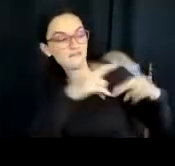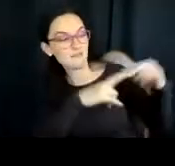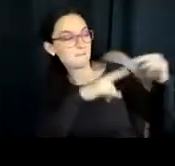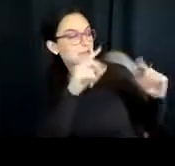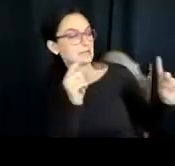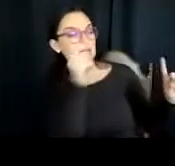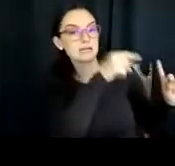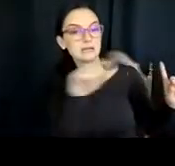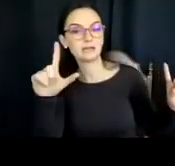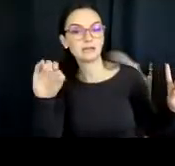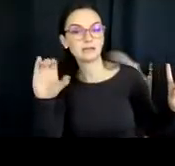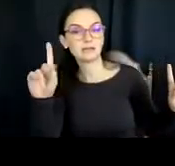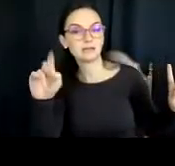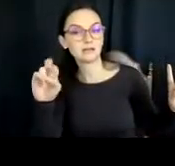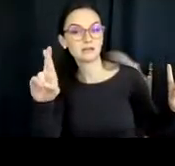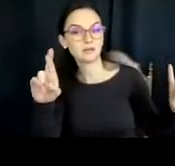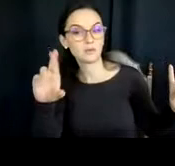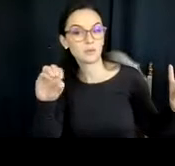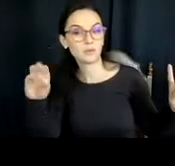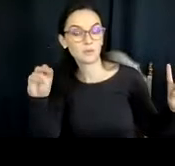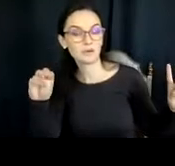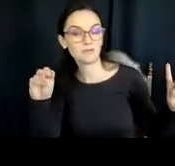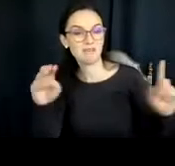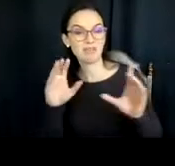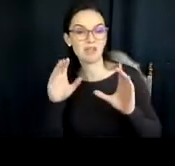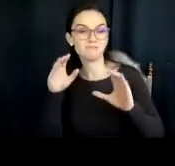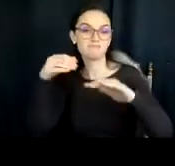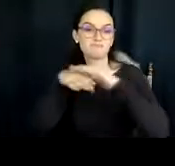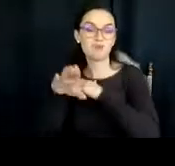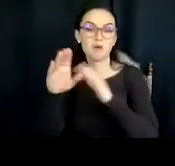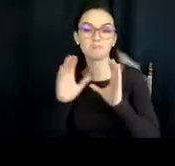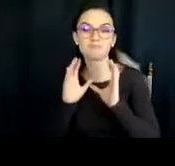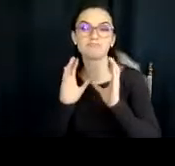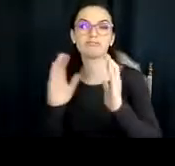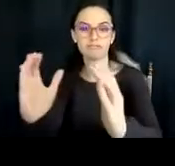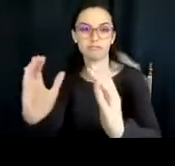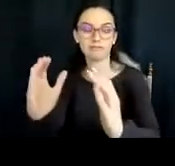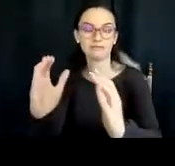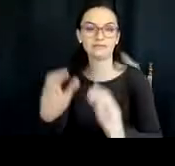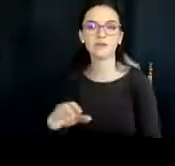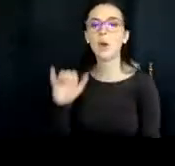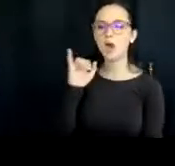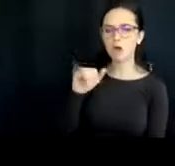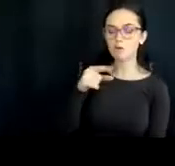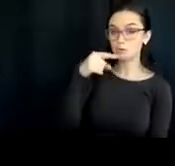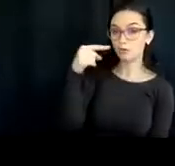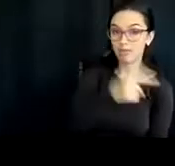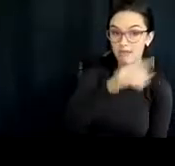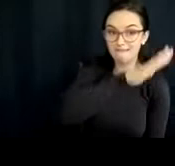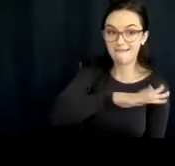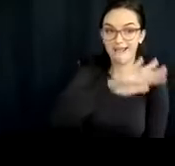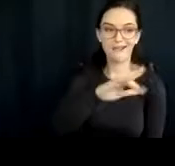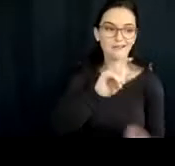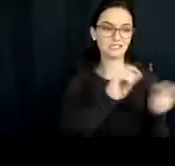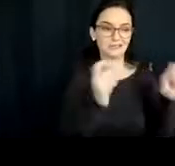way and down the tunnel at the beginning of the game. Okay, so their locker room isn't here, it's over here somewhere? It's